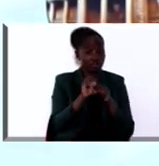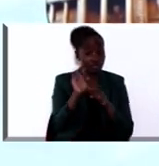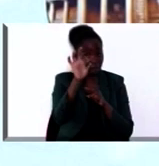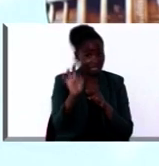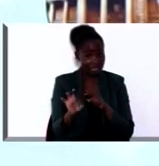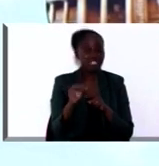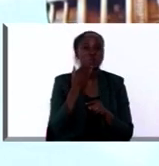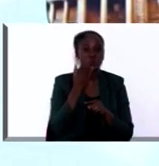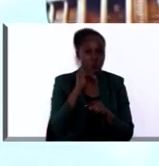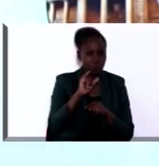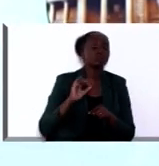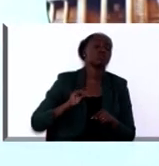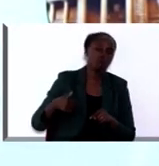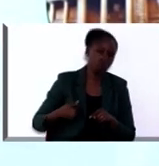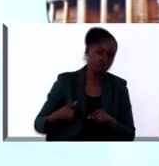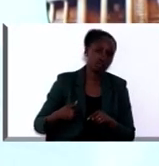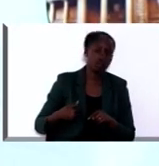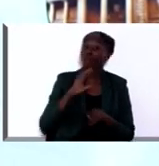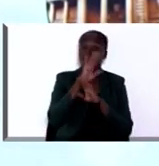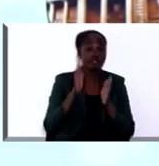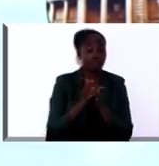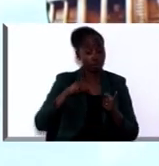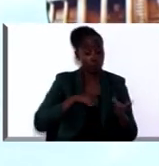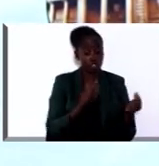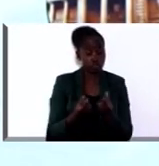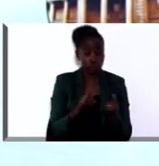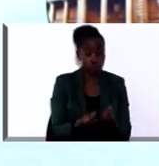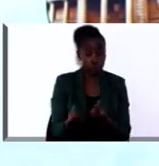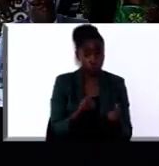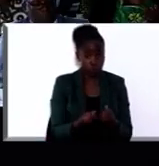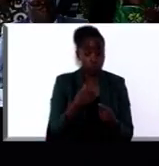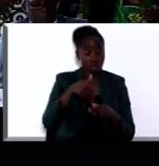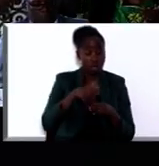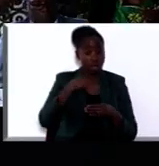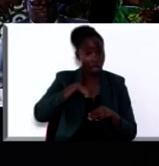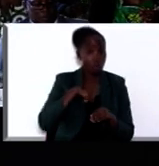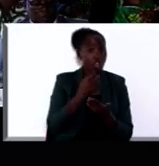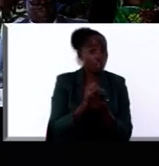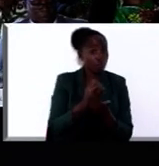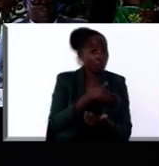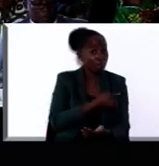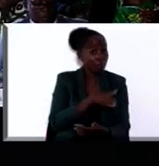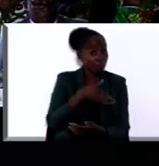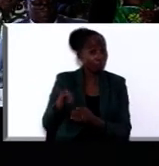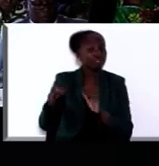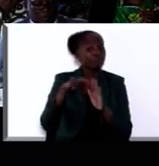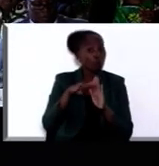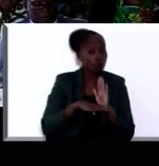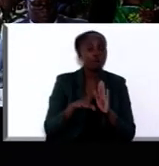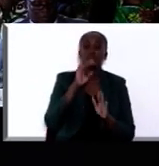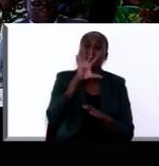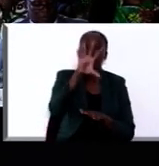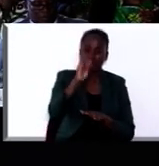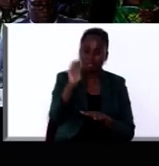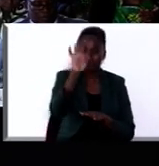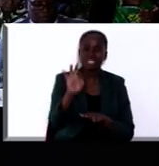those will be women. In everything we do, in our economic empowerment programs, 50% of